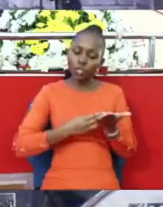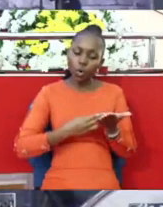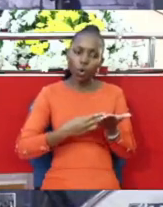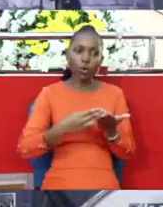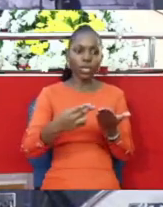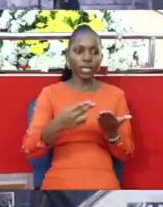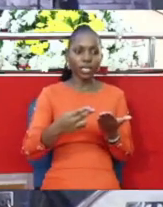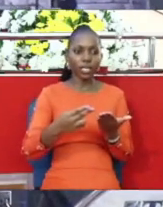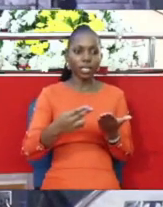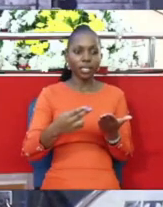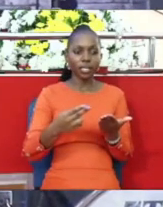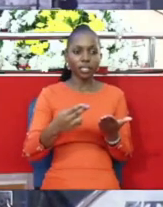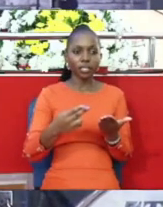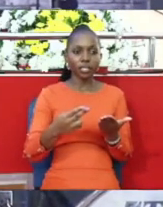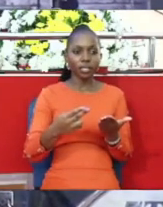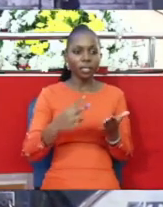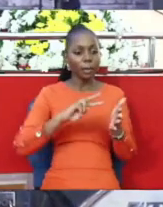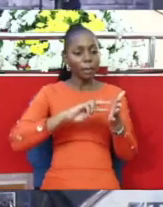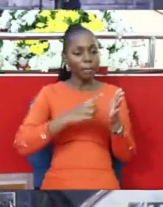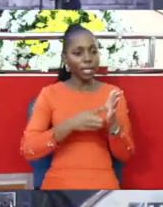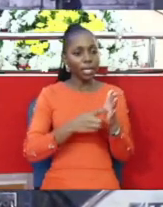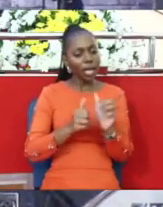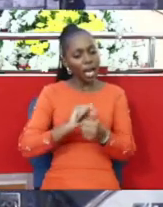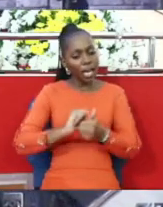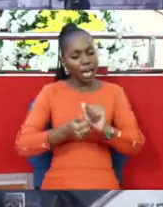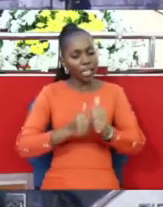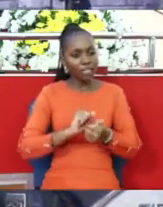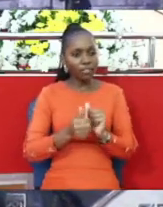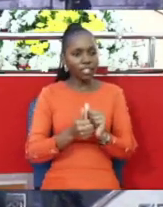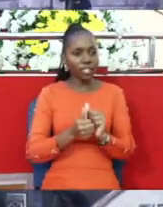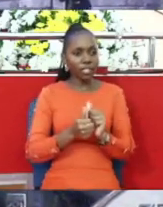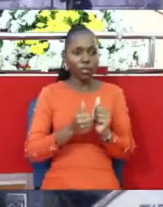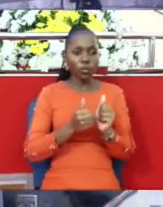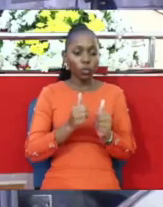referring to an action. Because this righteous man